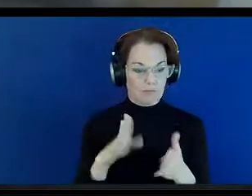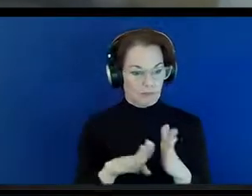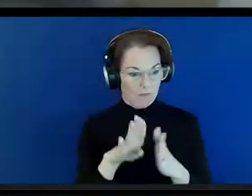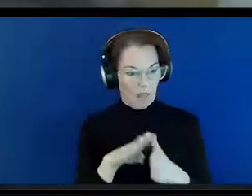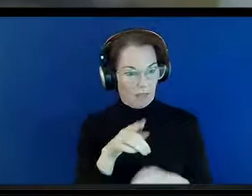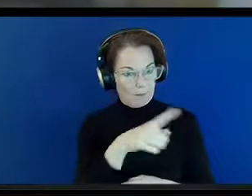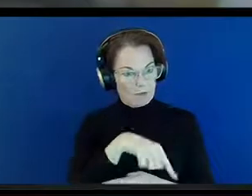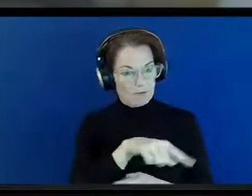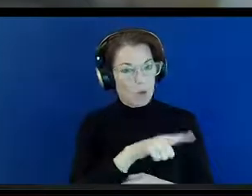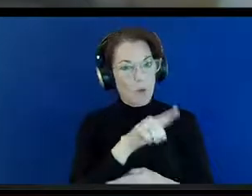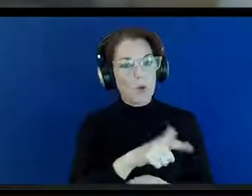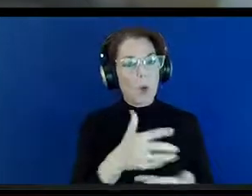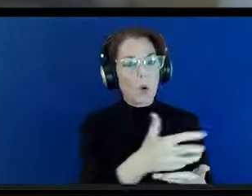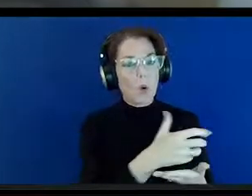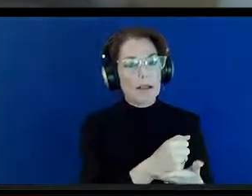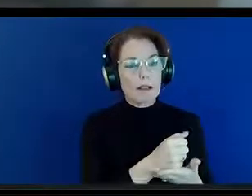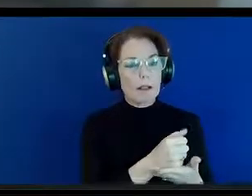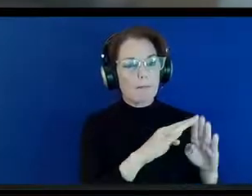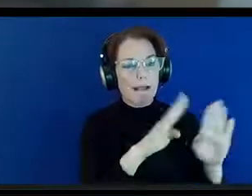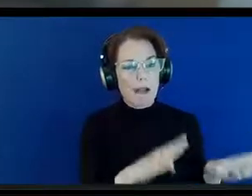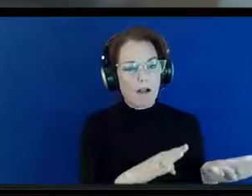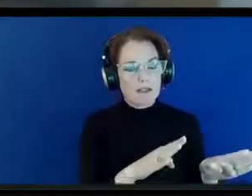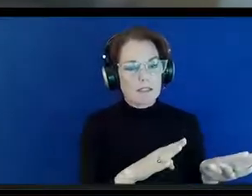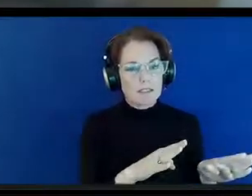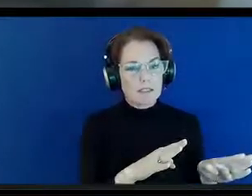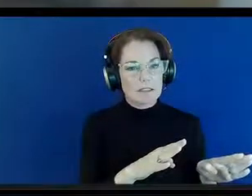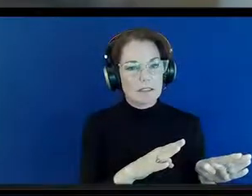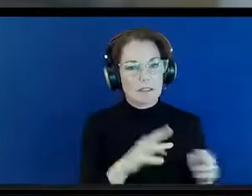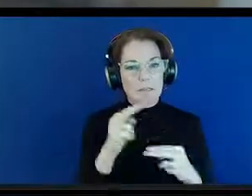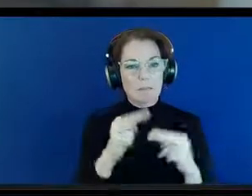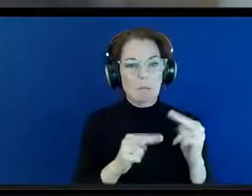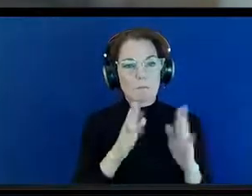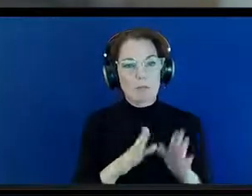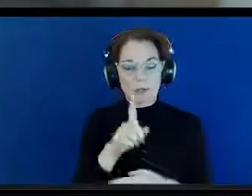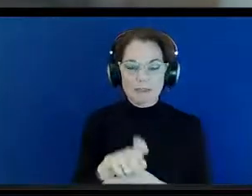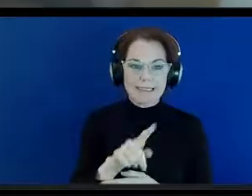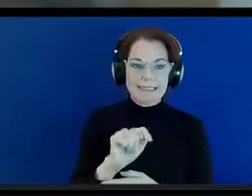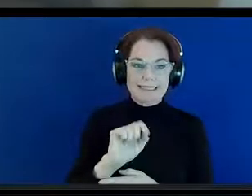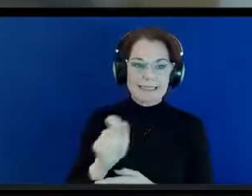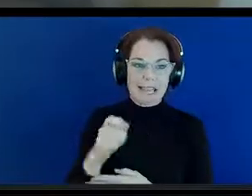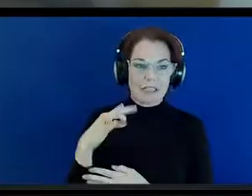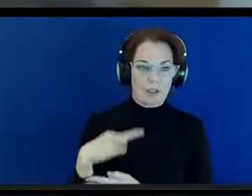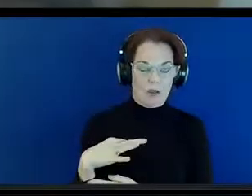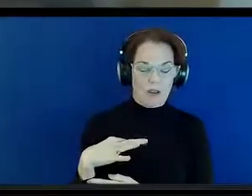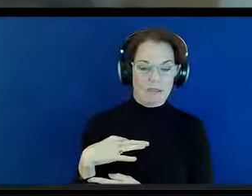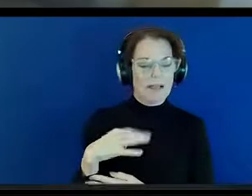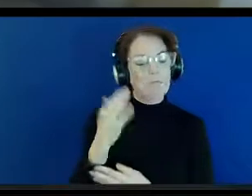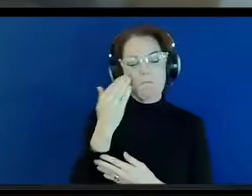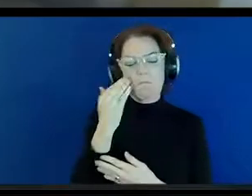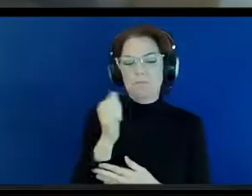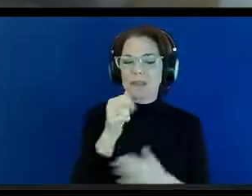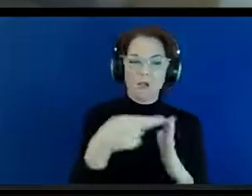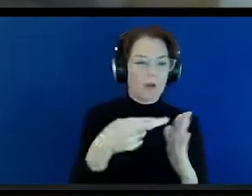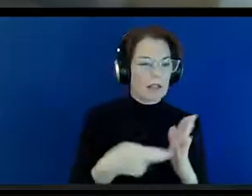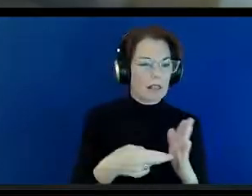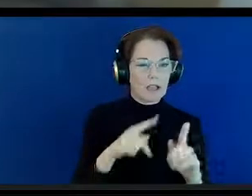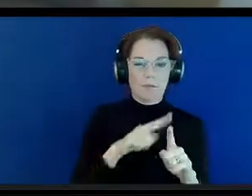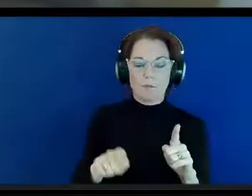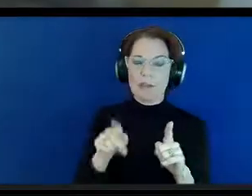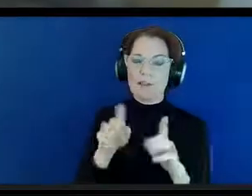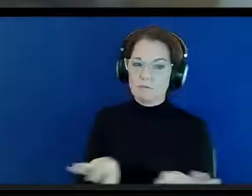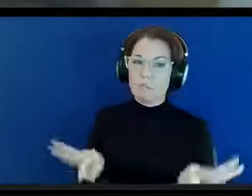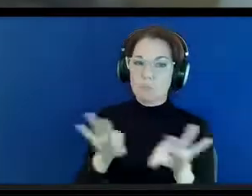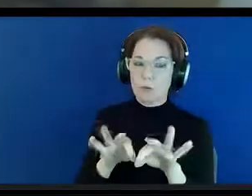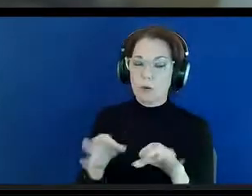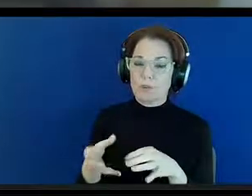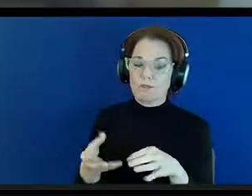housing. They need those tax credits. So that's not really a regulation, but it is a necessary component to